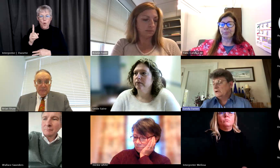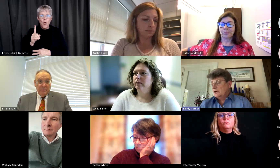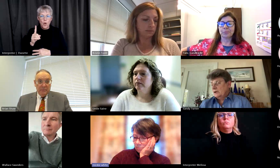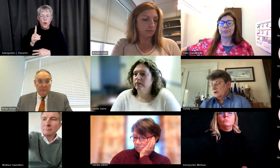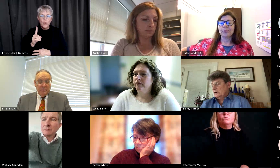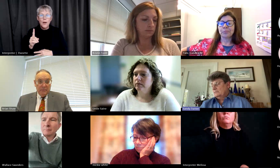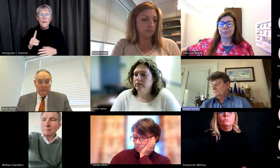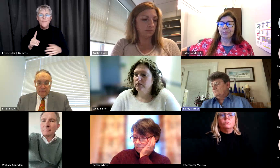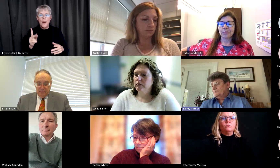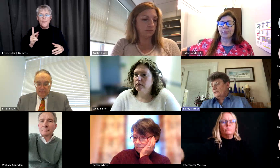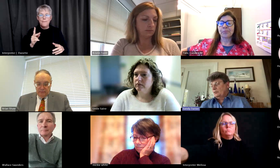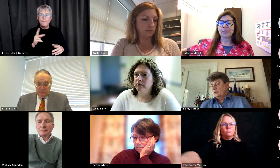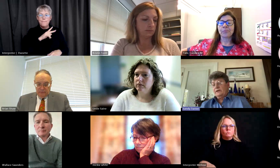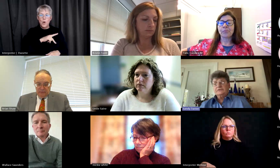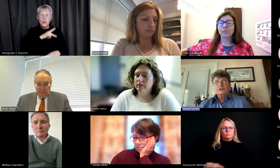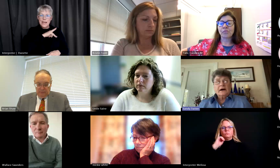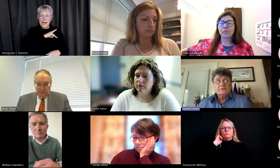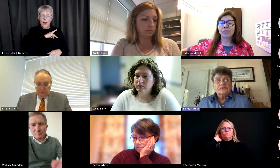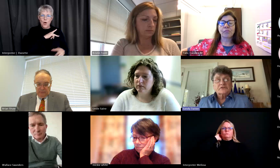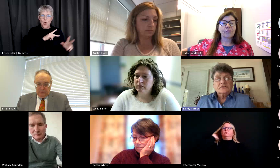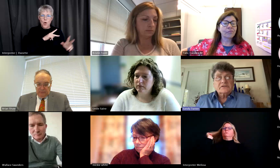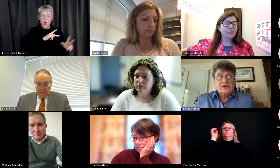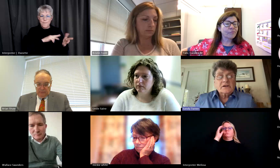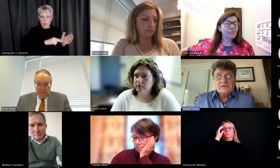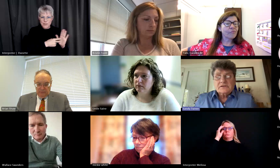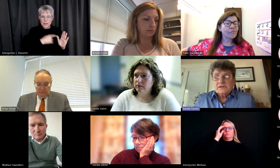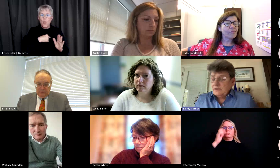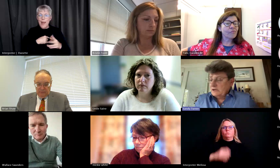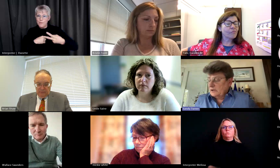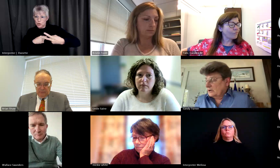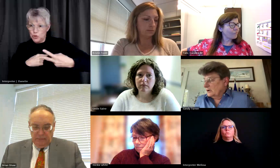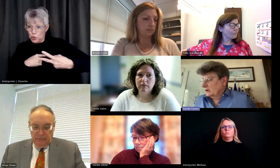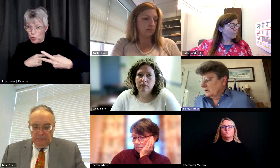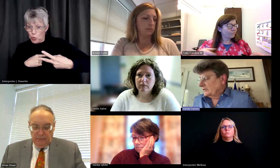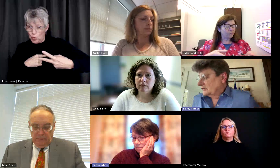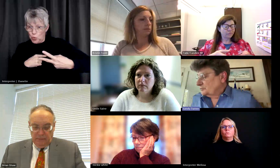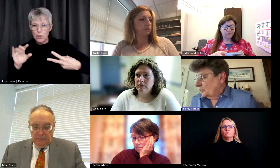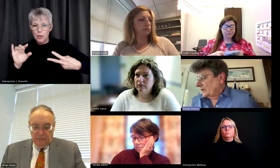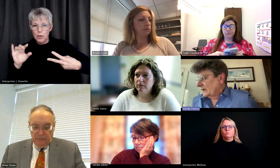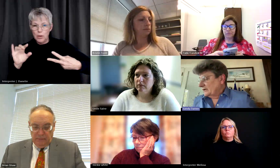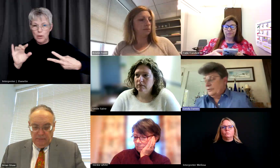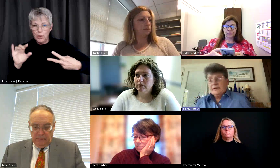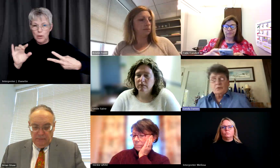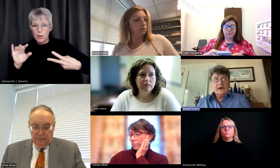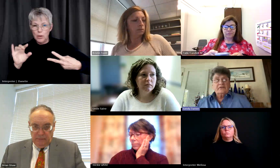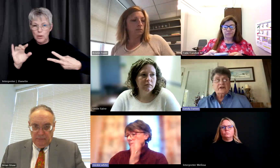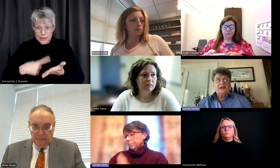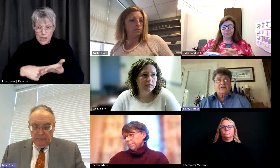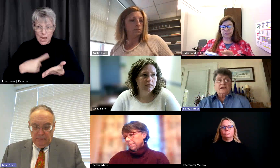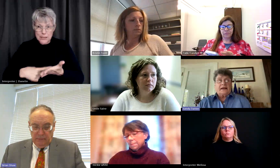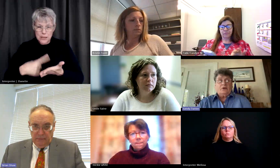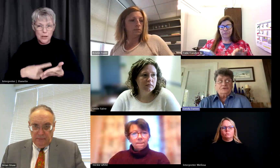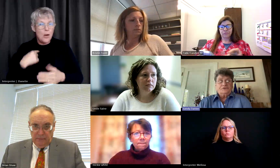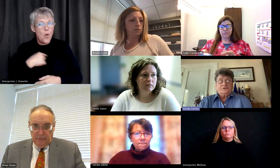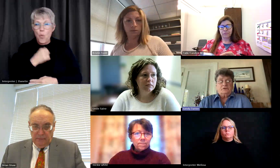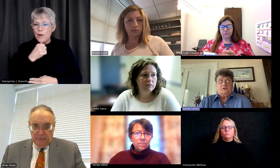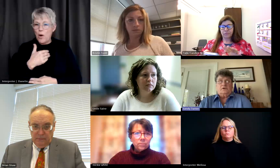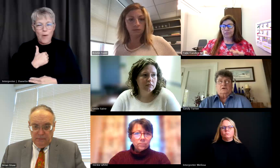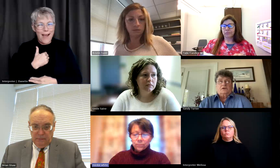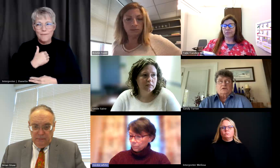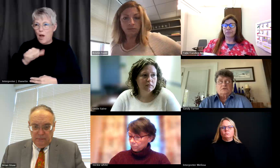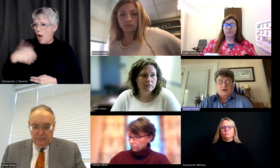purposes. We have 2 items to discuss. At this point, I don't think we have anything